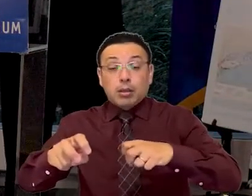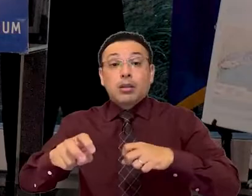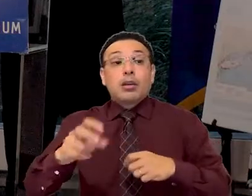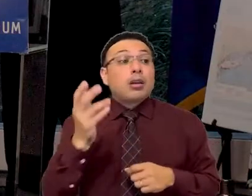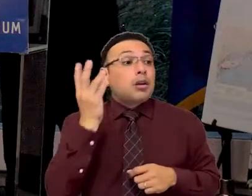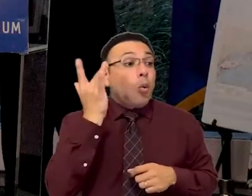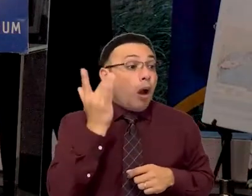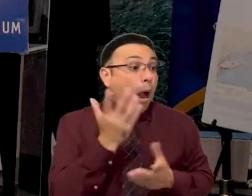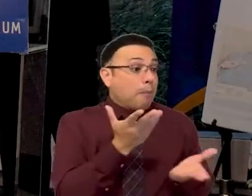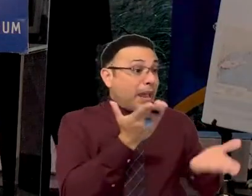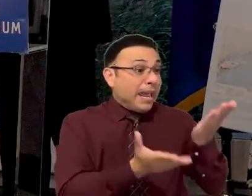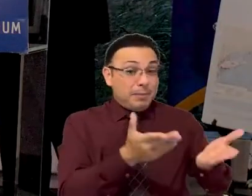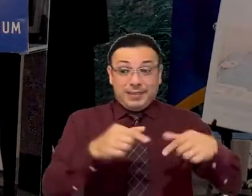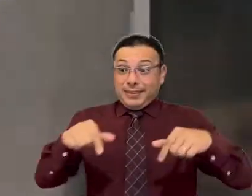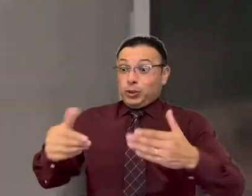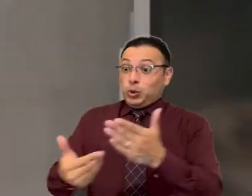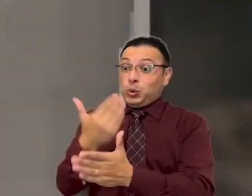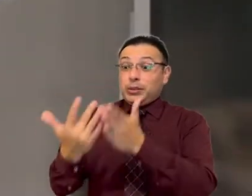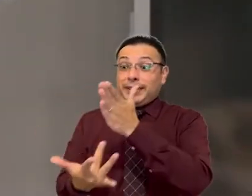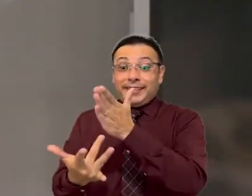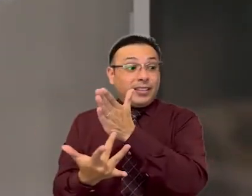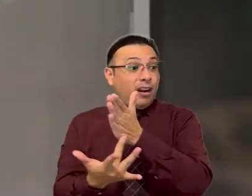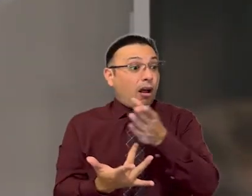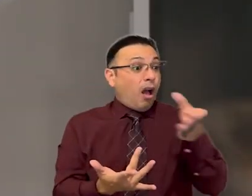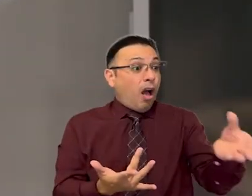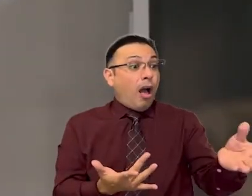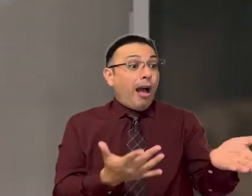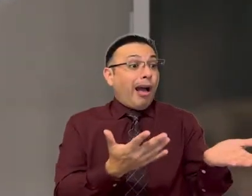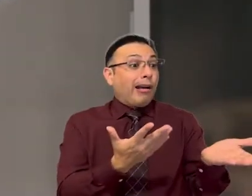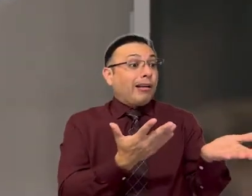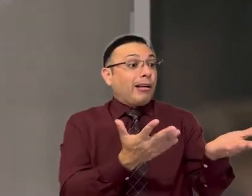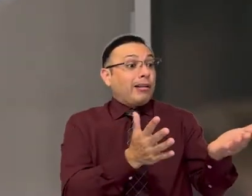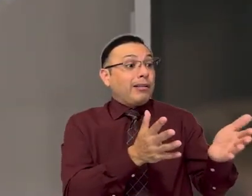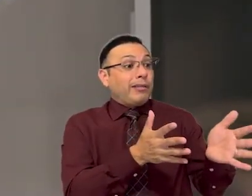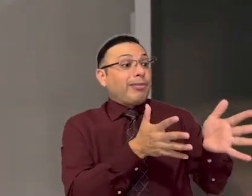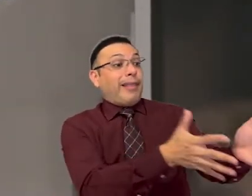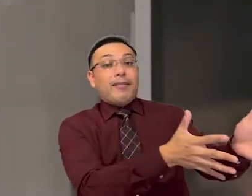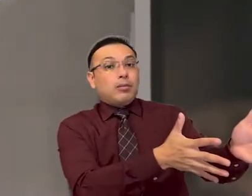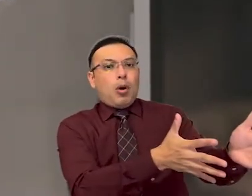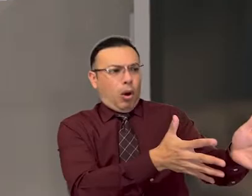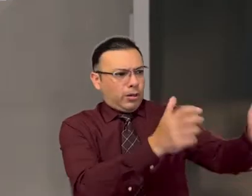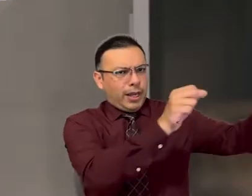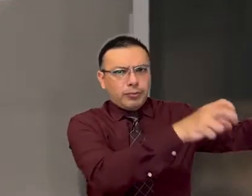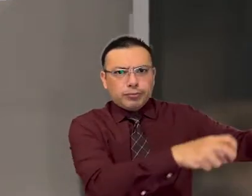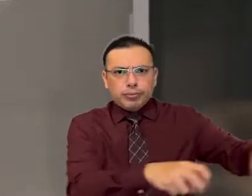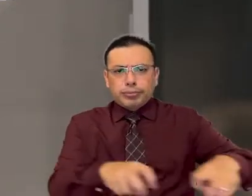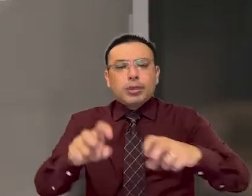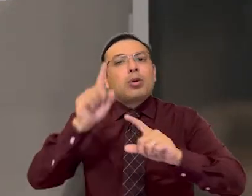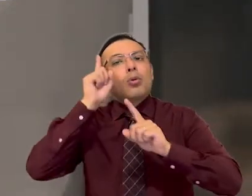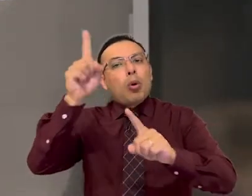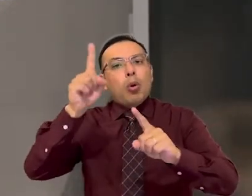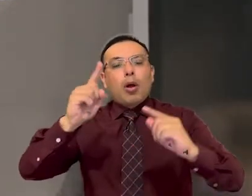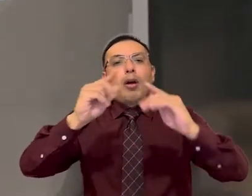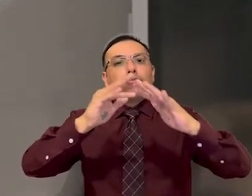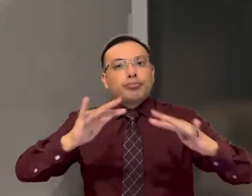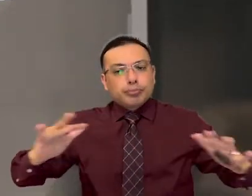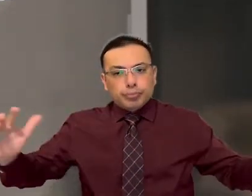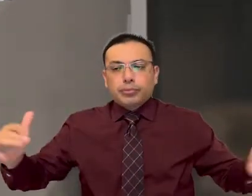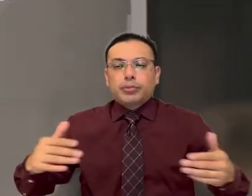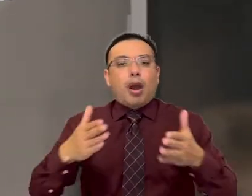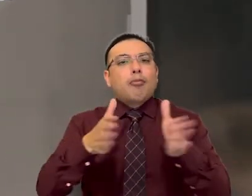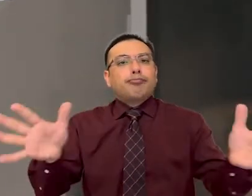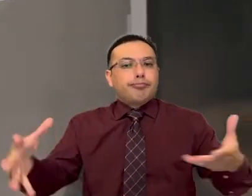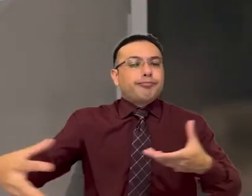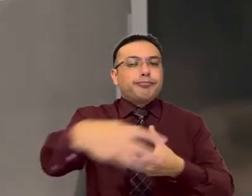economy. And that could be due to diversity and inclusion issues or equity. It could also